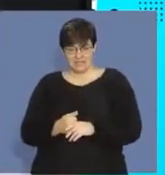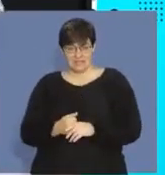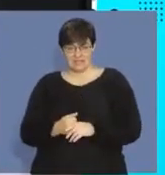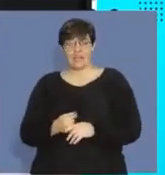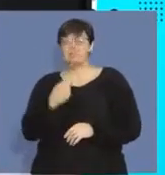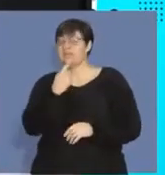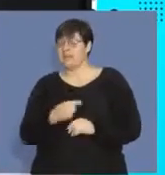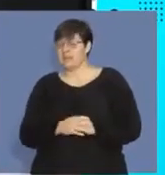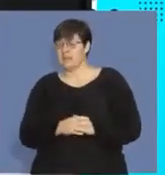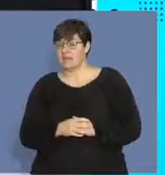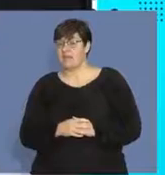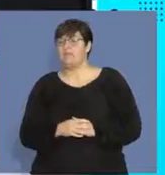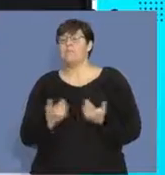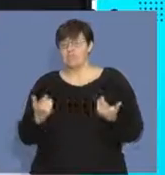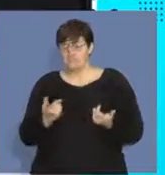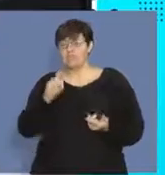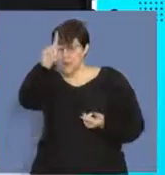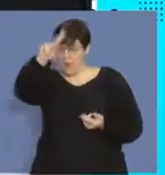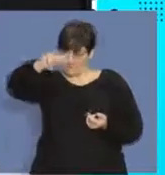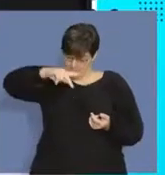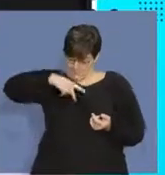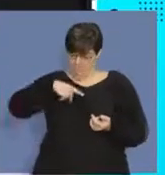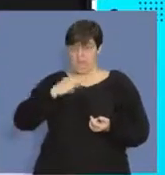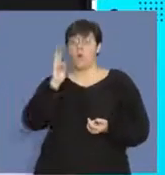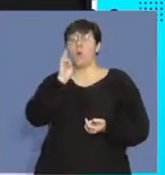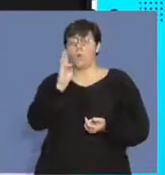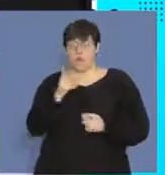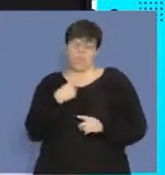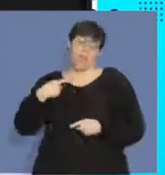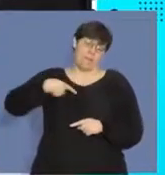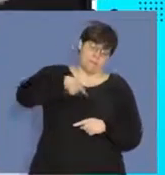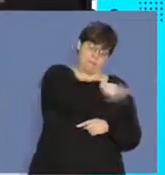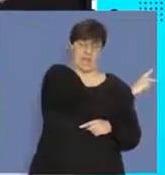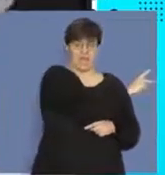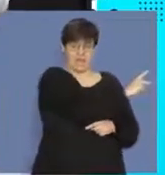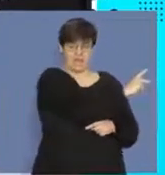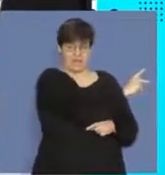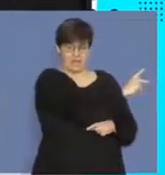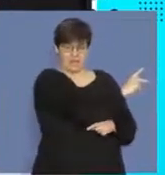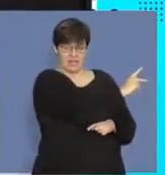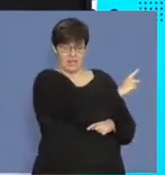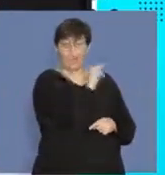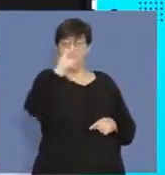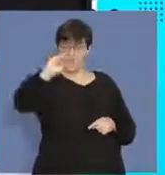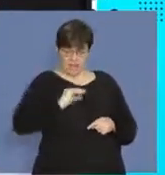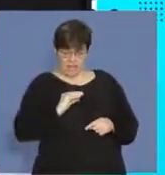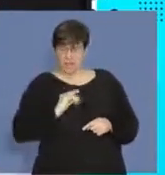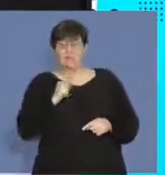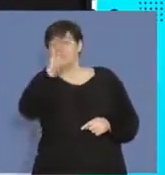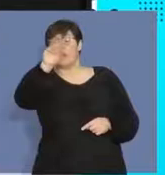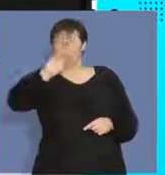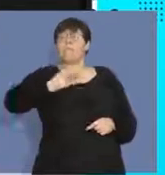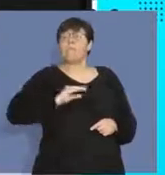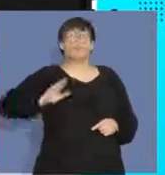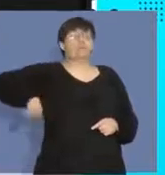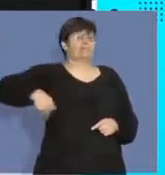basis, we're saying that we already at that point told SARS that we owe you money on the output VAT. But because